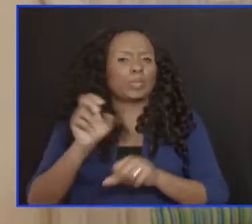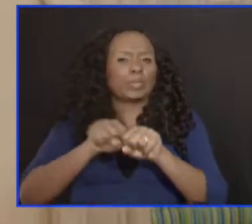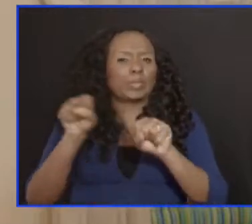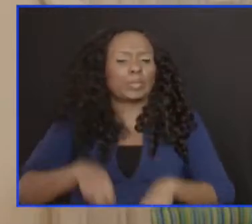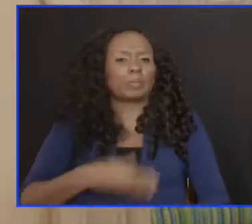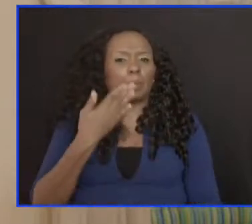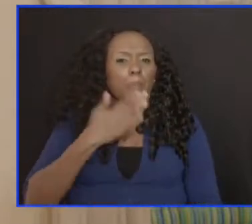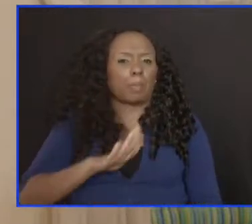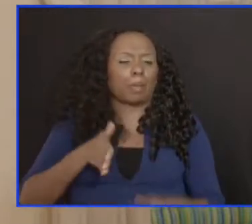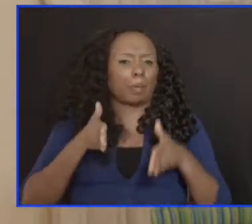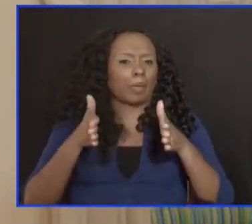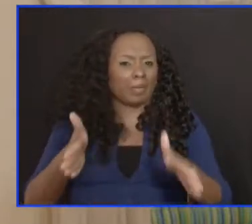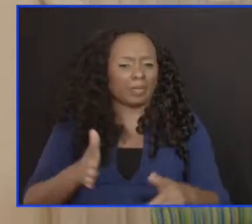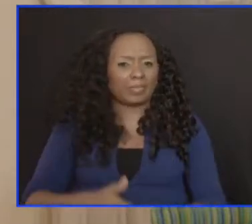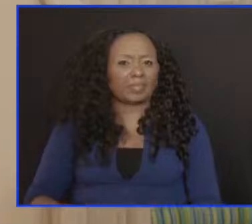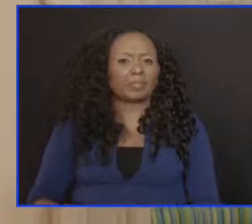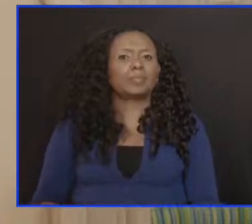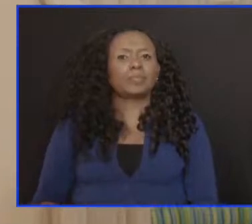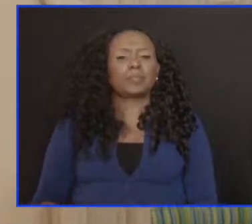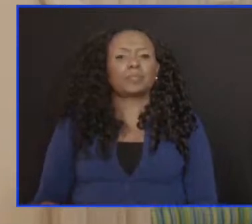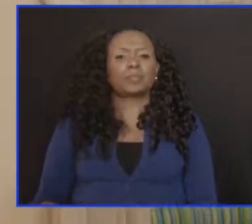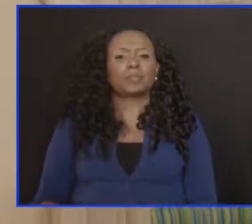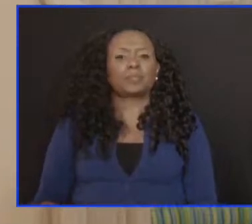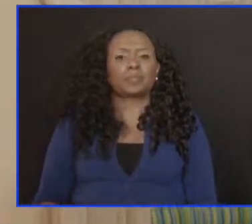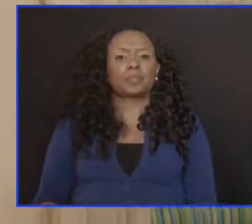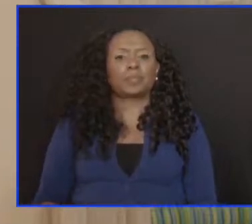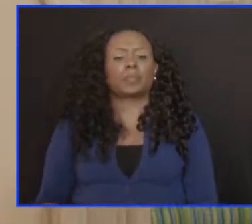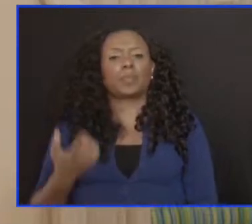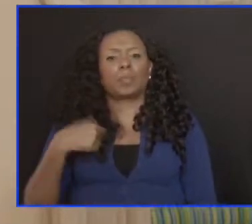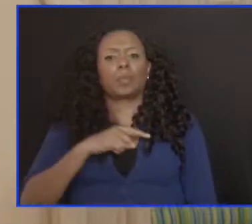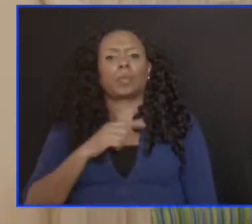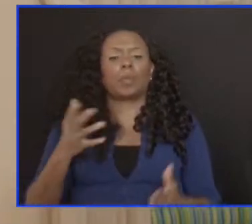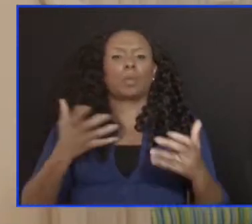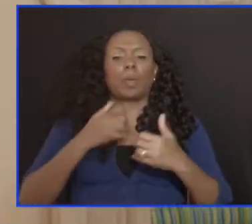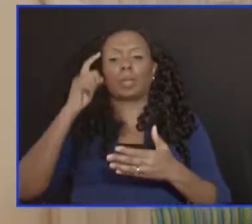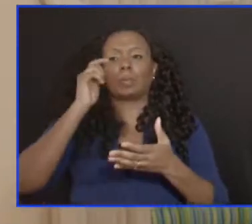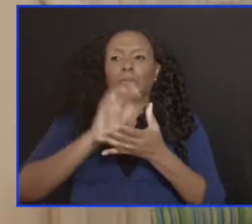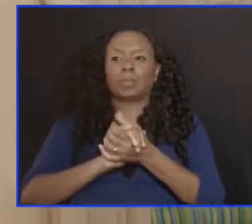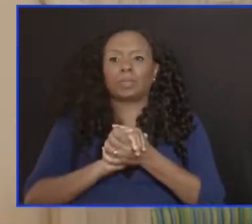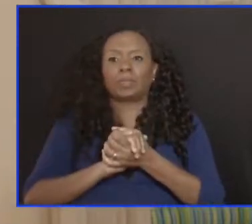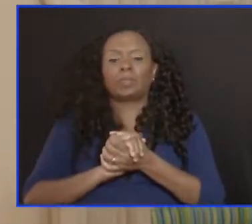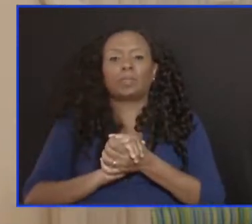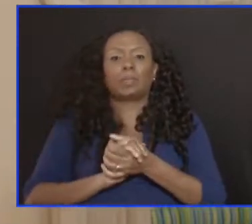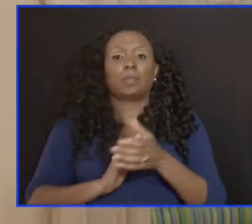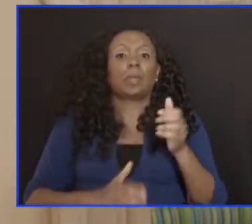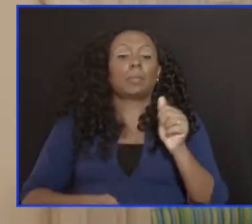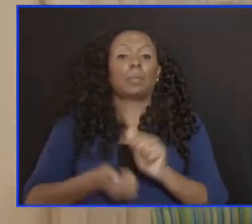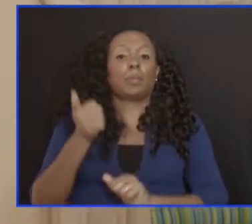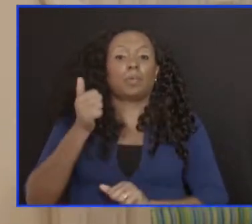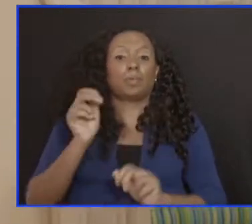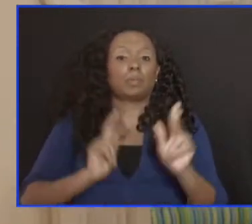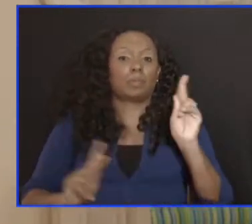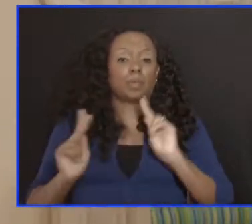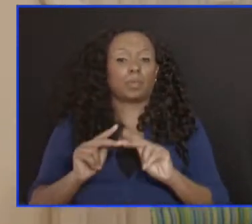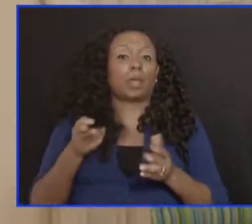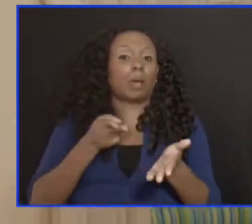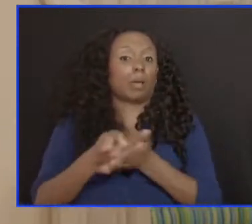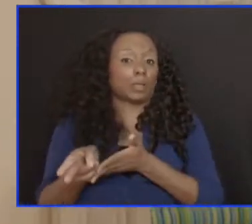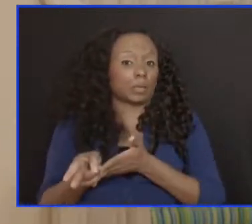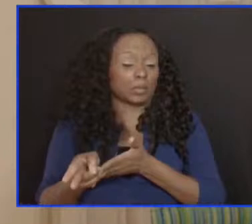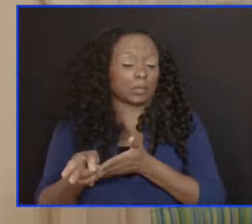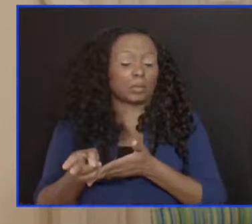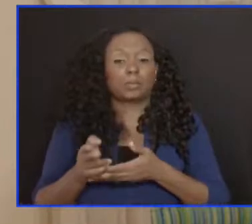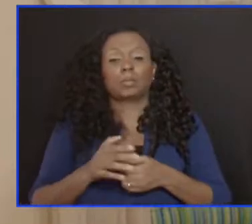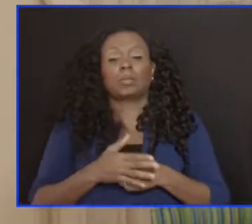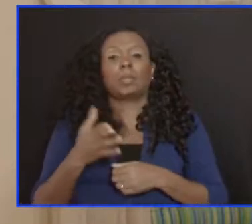like to believe that the average person in Barbados, the average Barbadian, is honest and